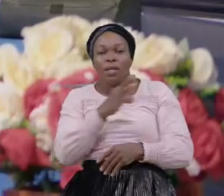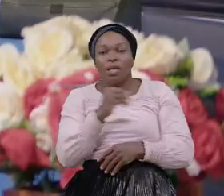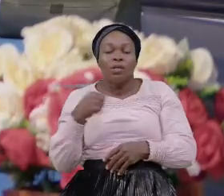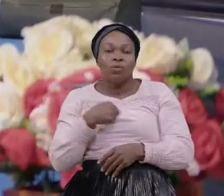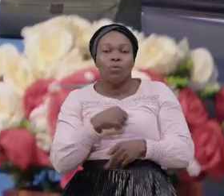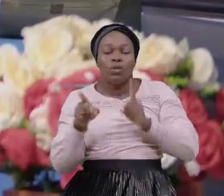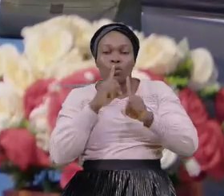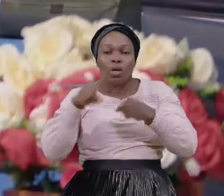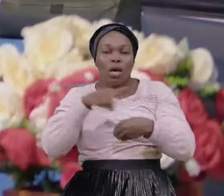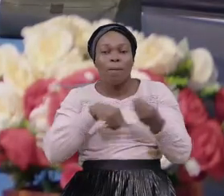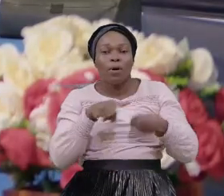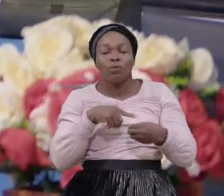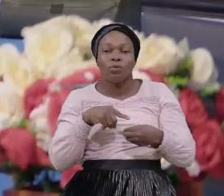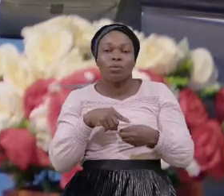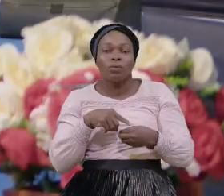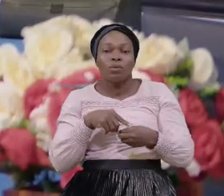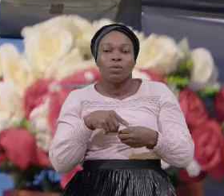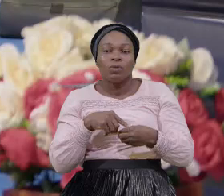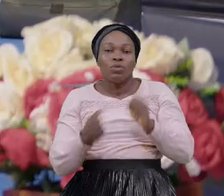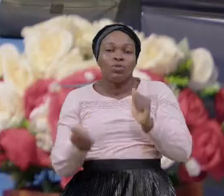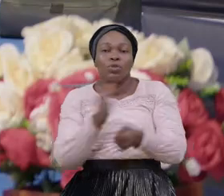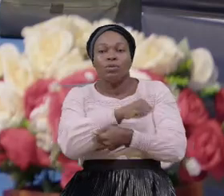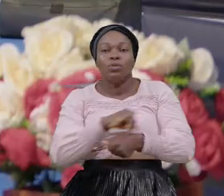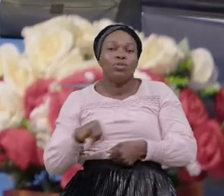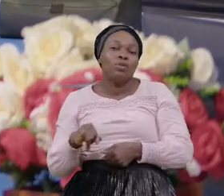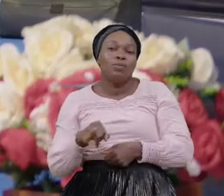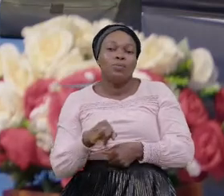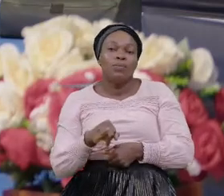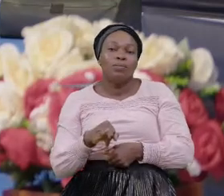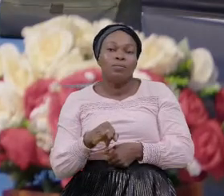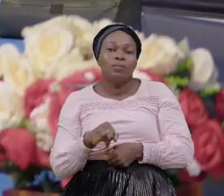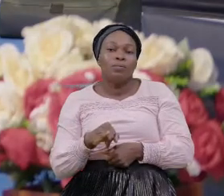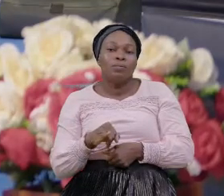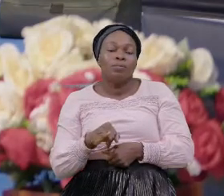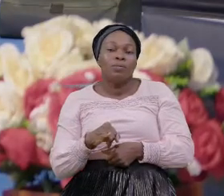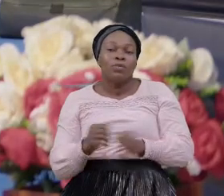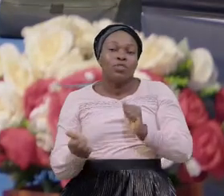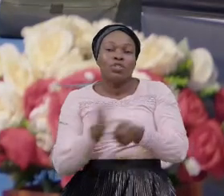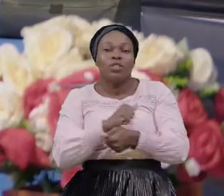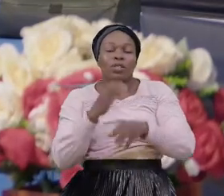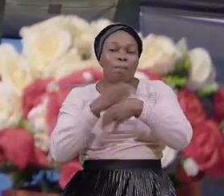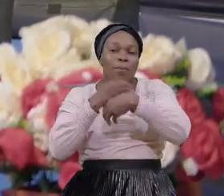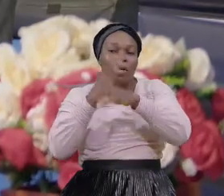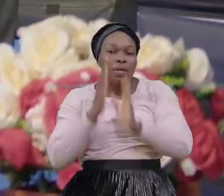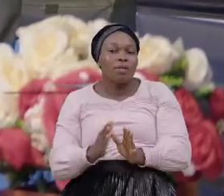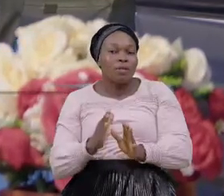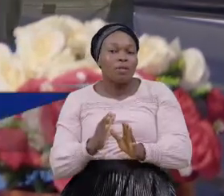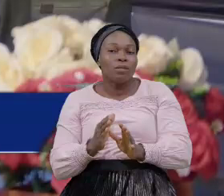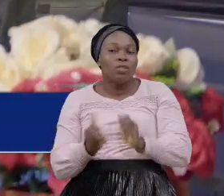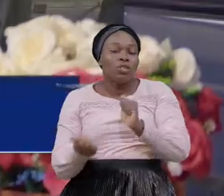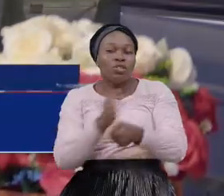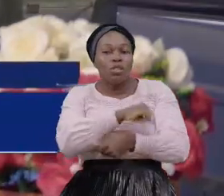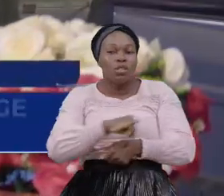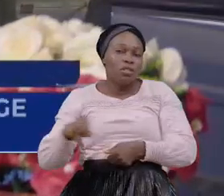refreshing and refining change makers. Refreshing. First, we need